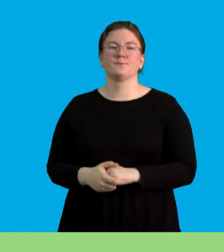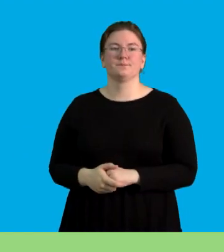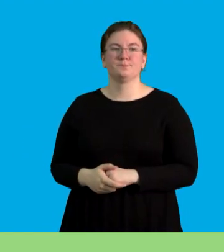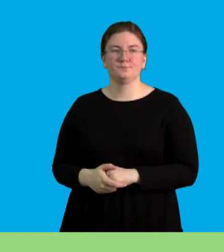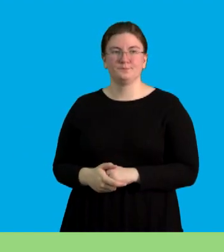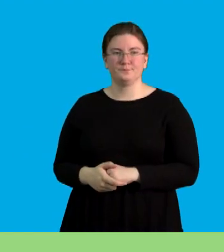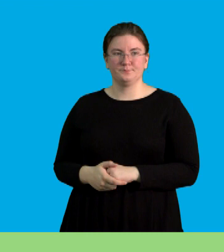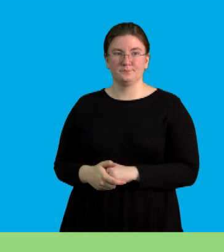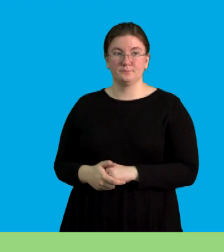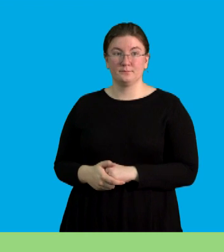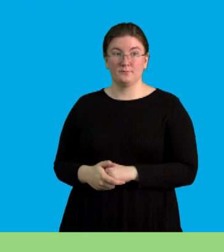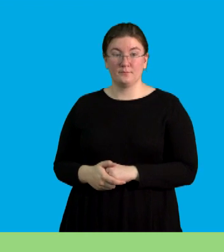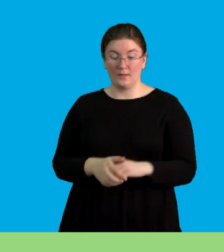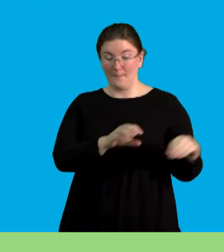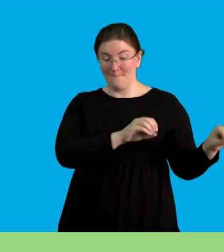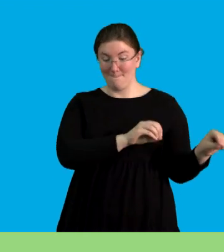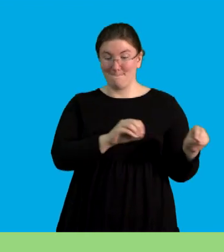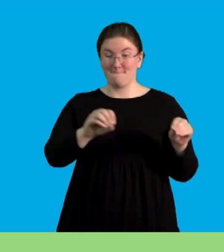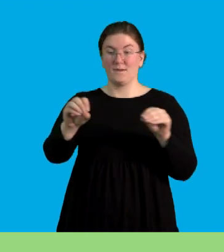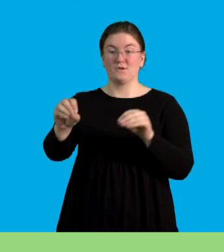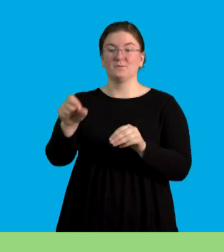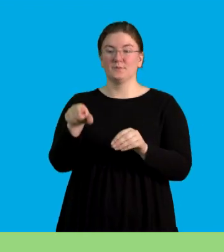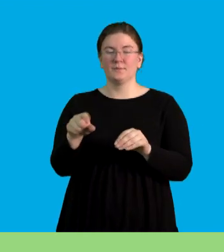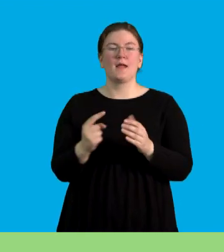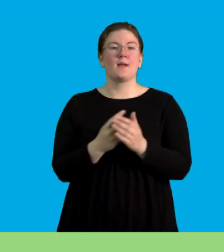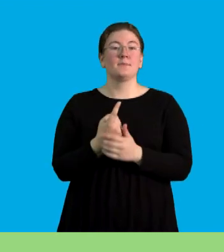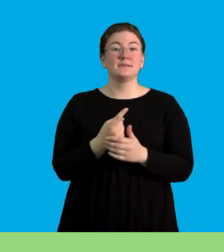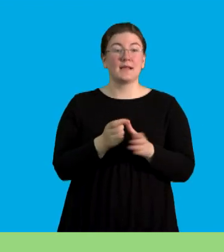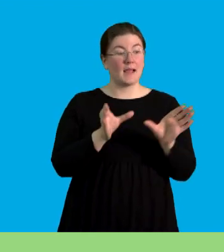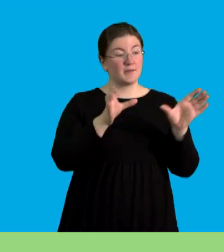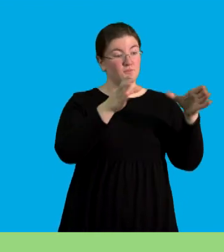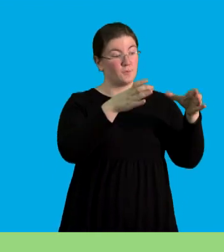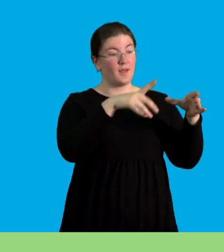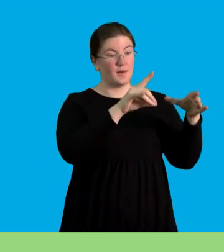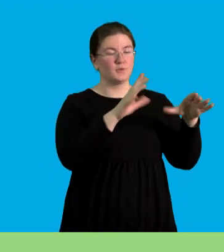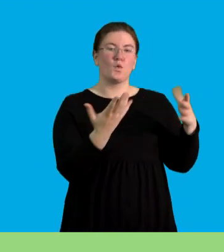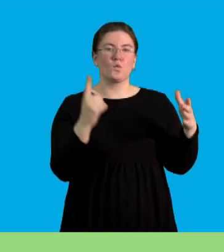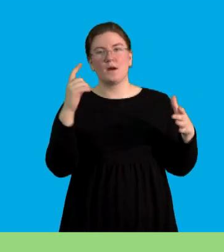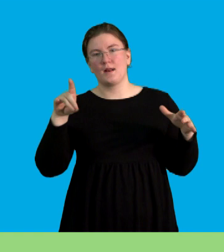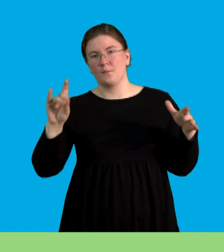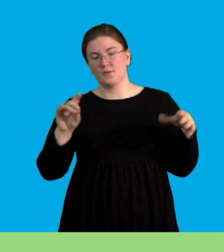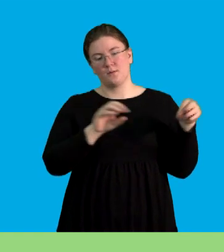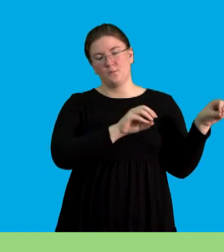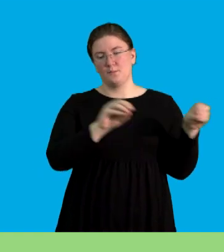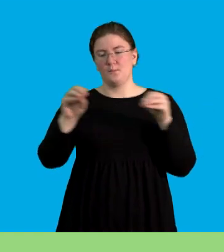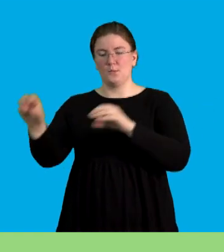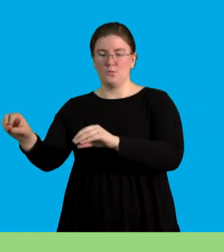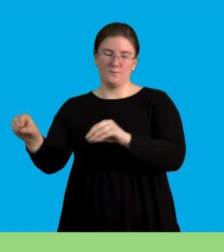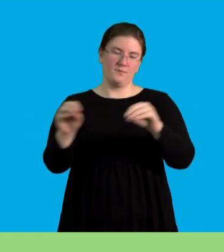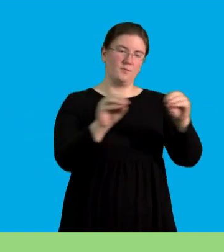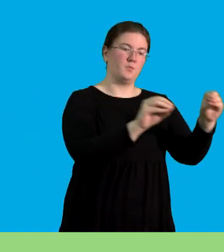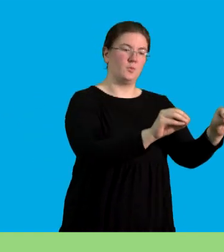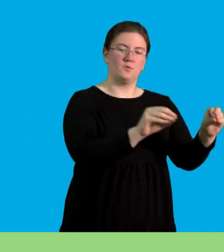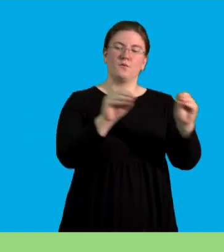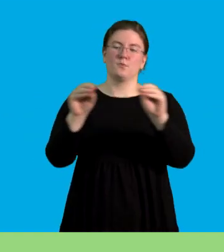while. Therefore, migration occurs when an animal or group of animals move between different